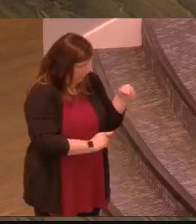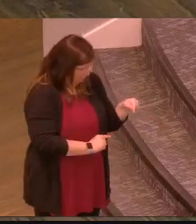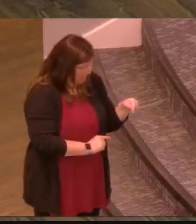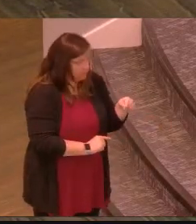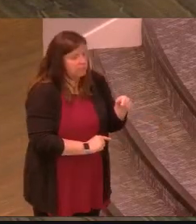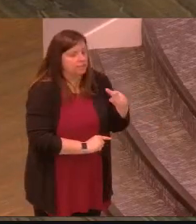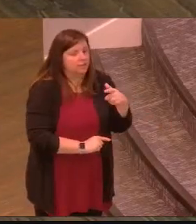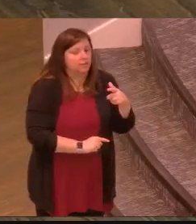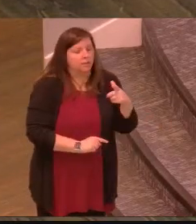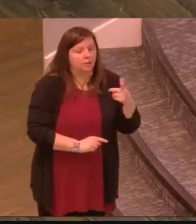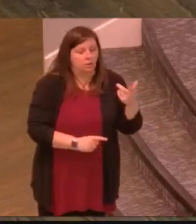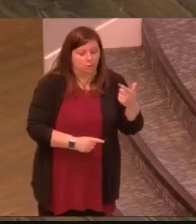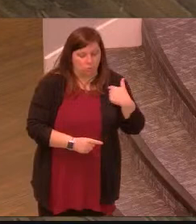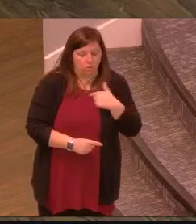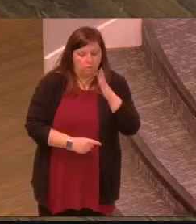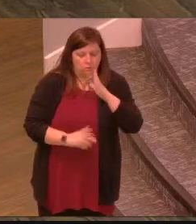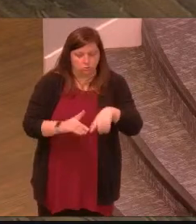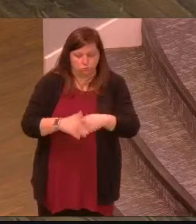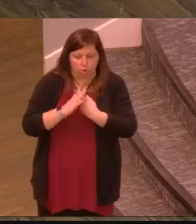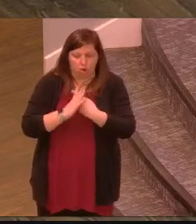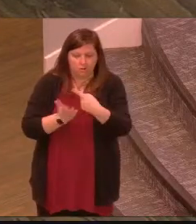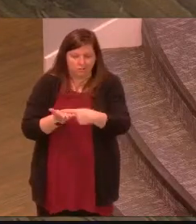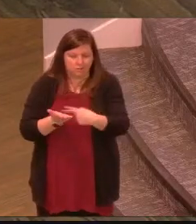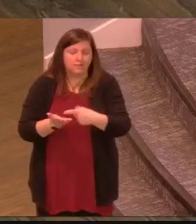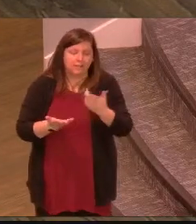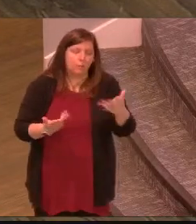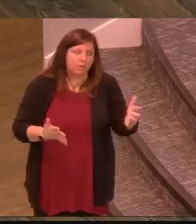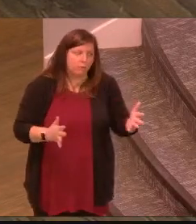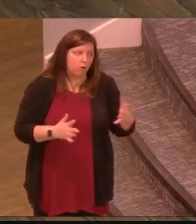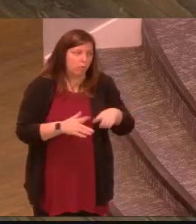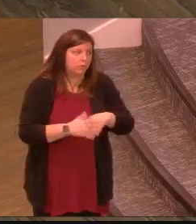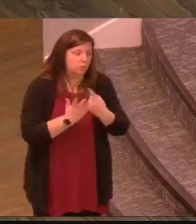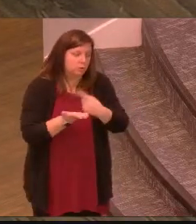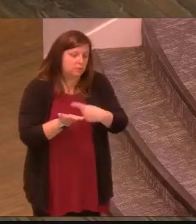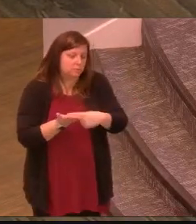year around the retirement package for